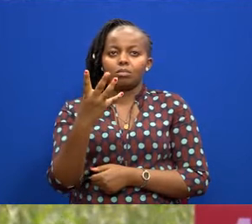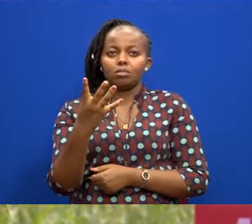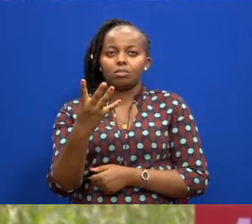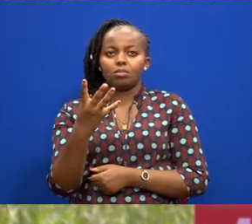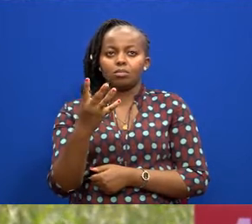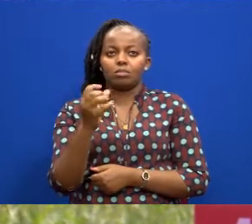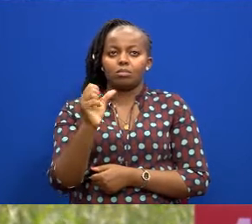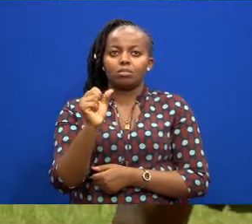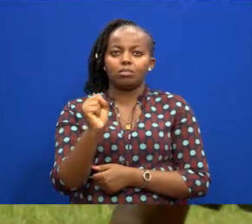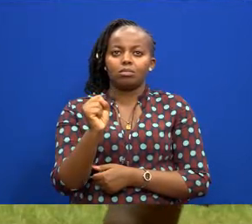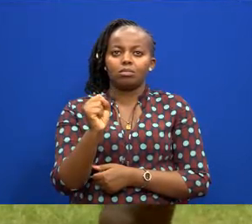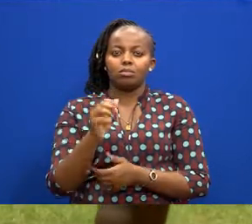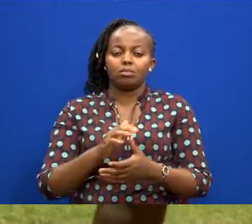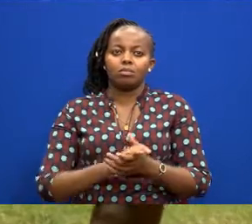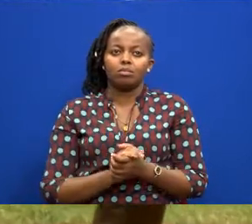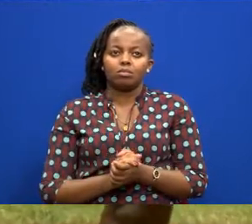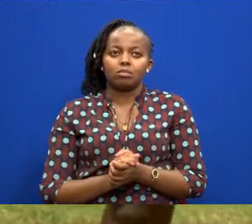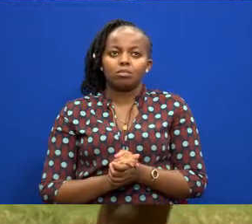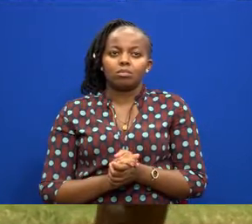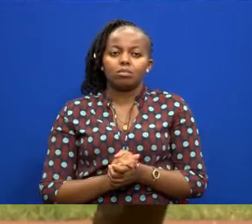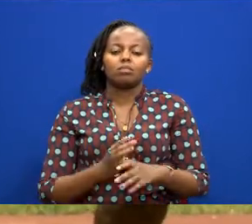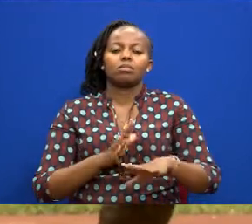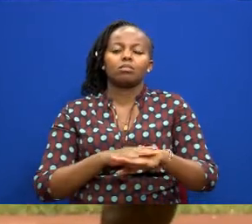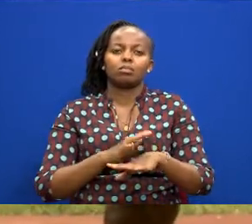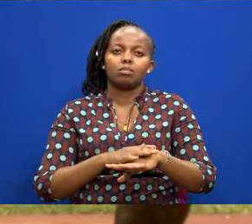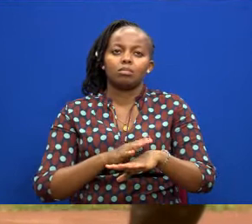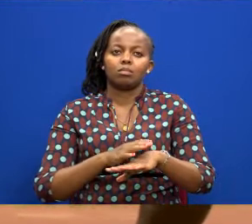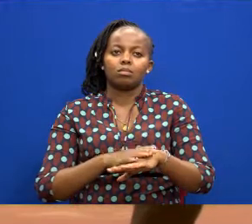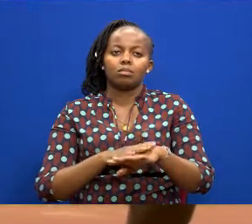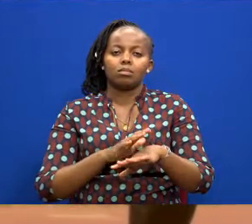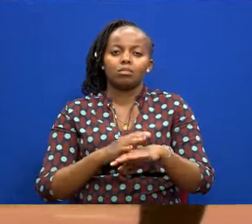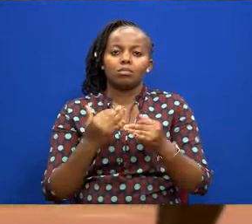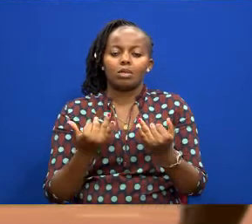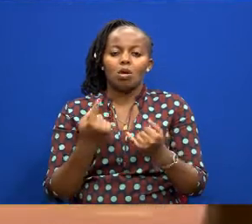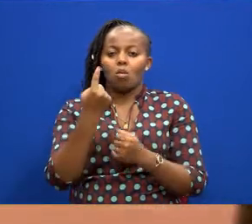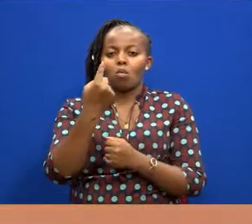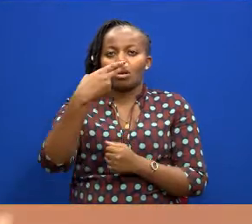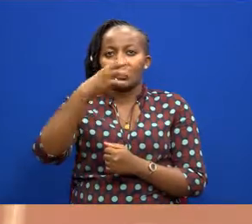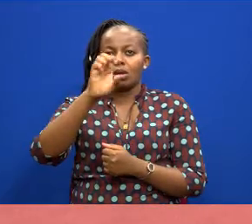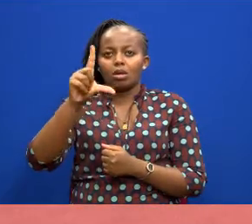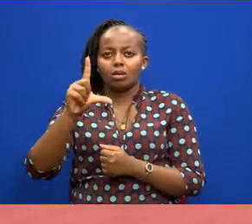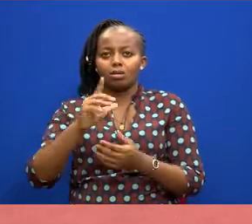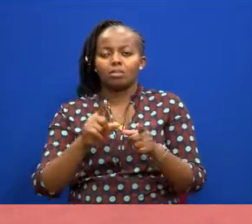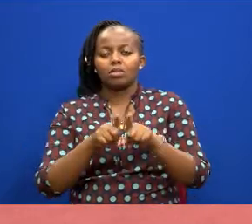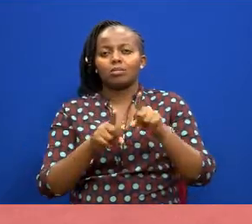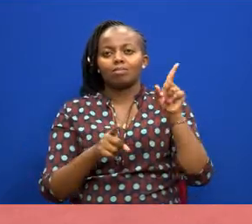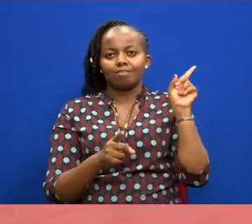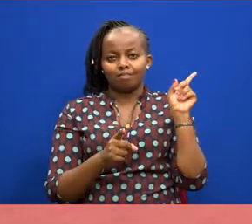3, 4, and 5. Okay. Put one heel in front of